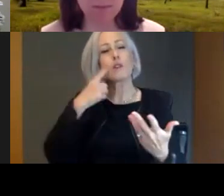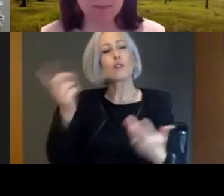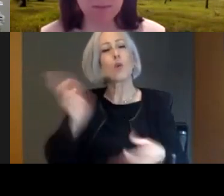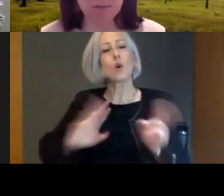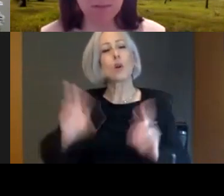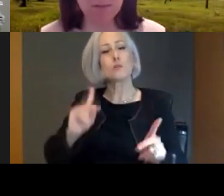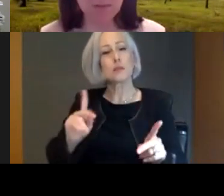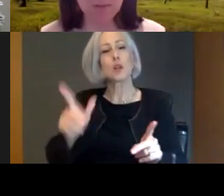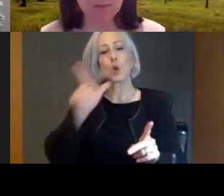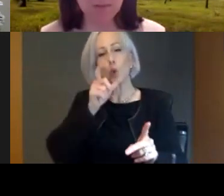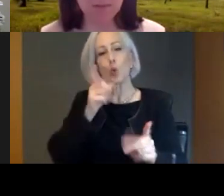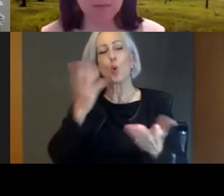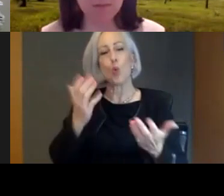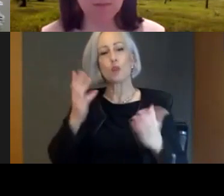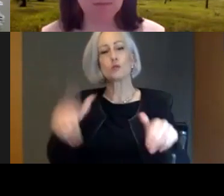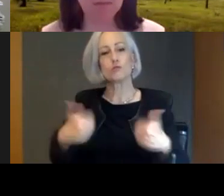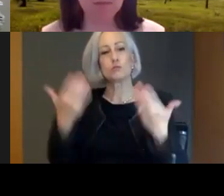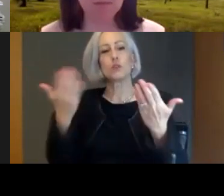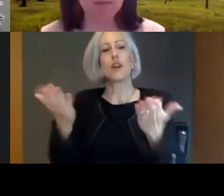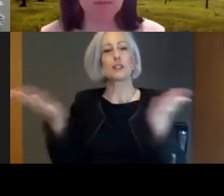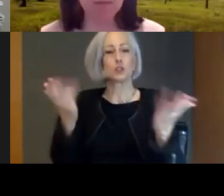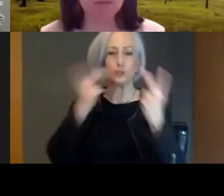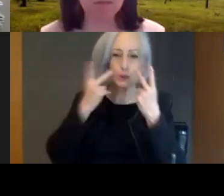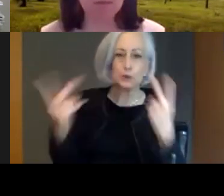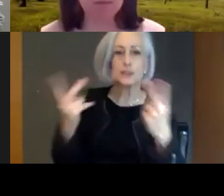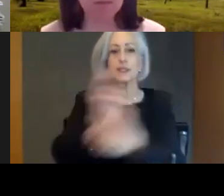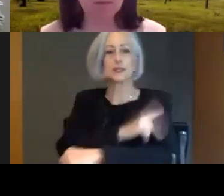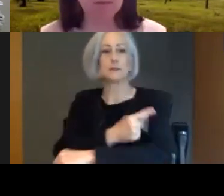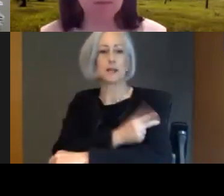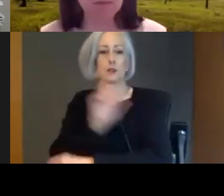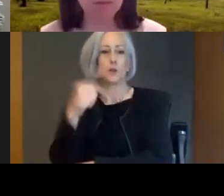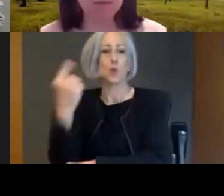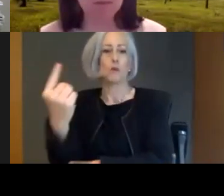in just doing service? I just want to go see patients.